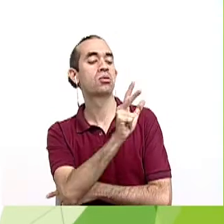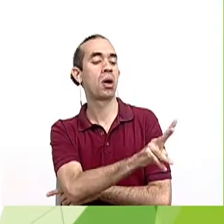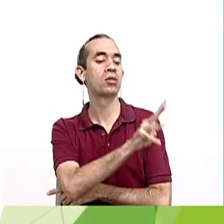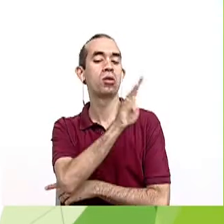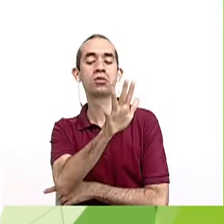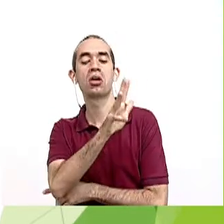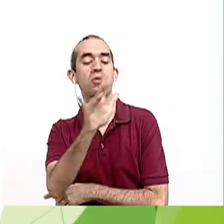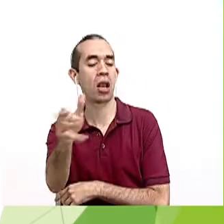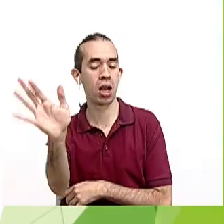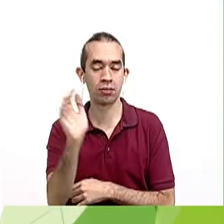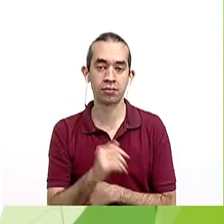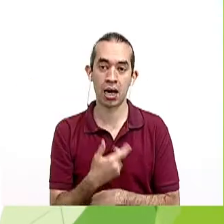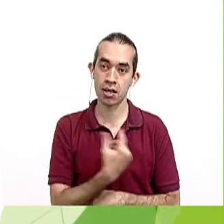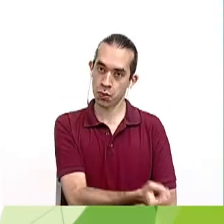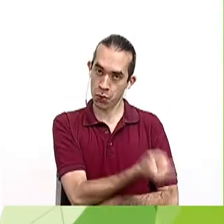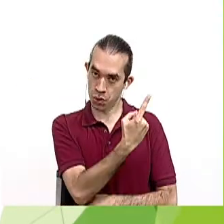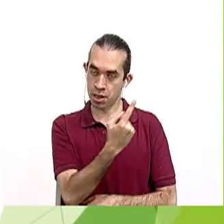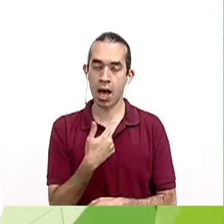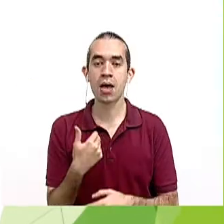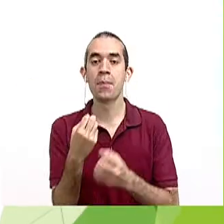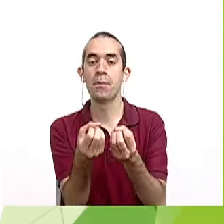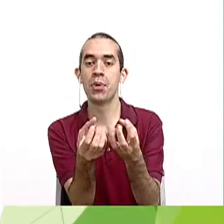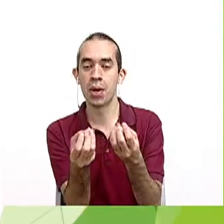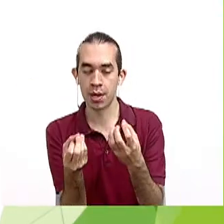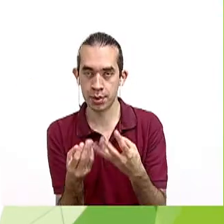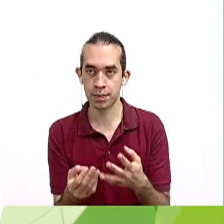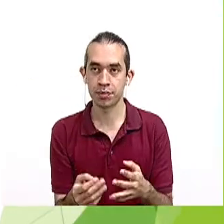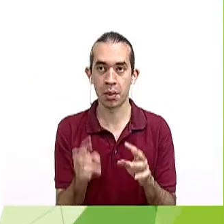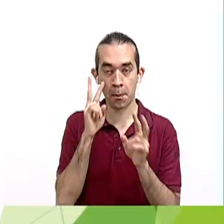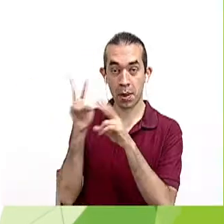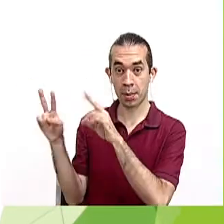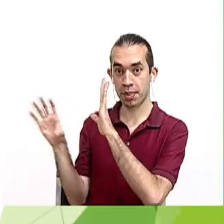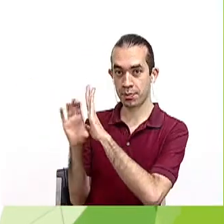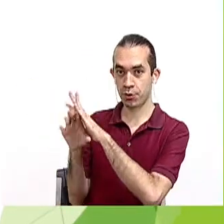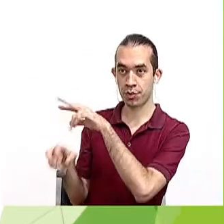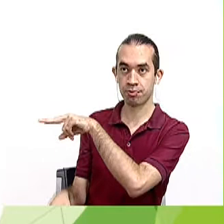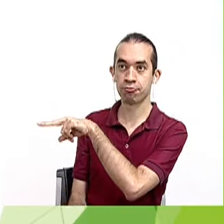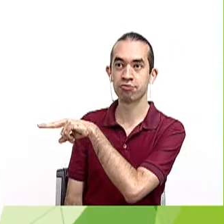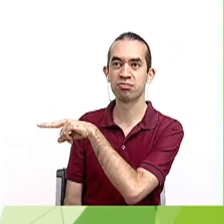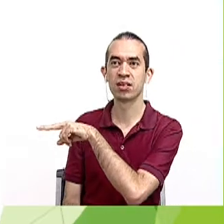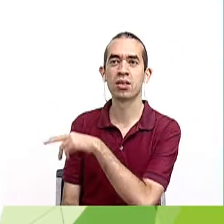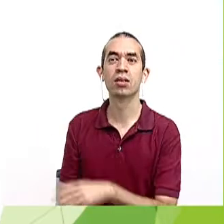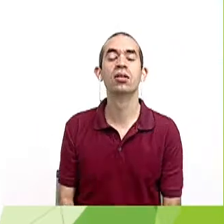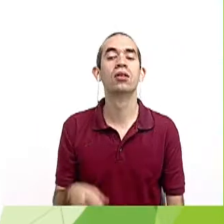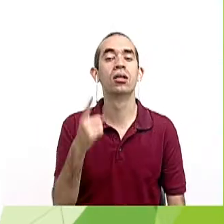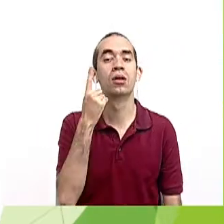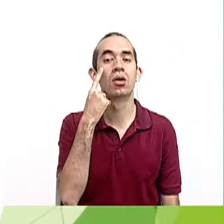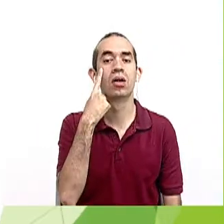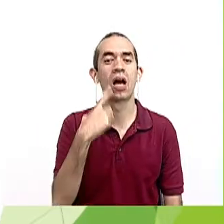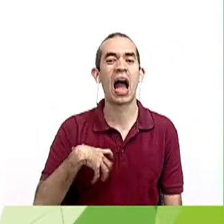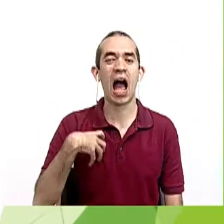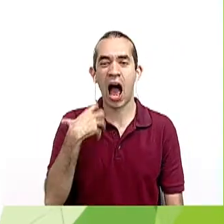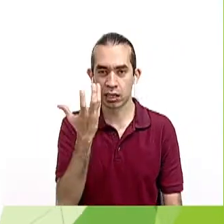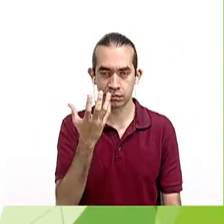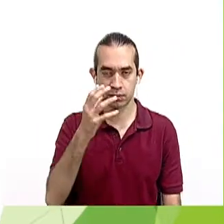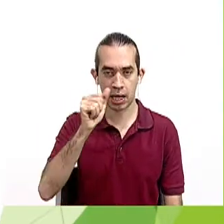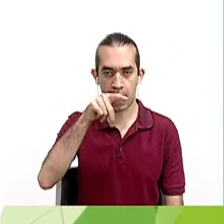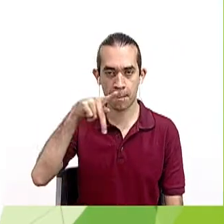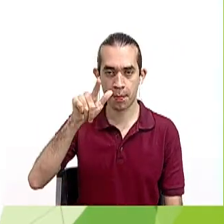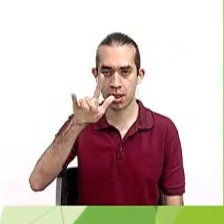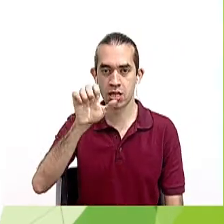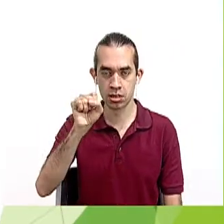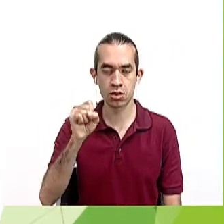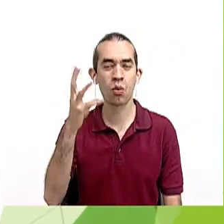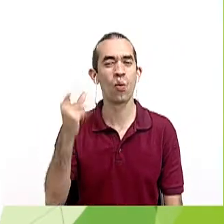a singular and a plural form. Look at the picture and tell me, how many apples can you